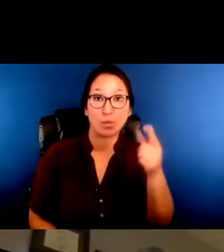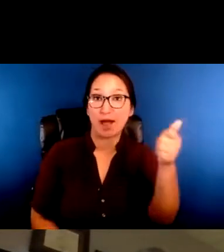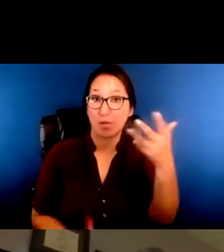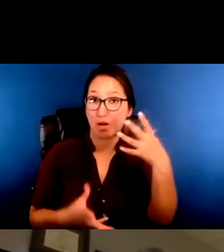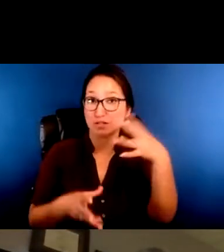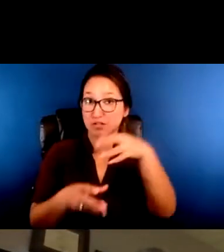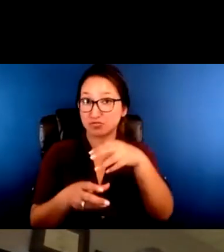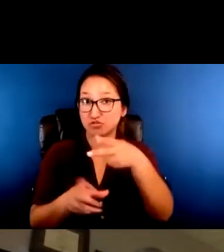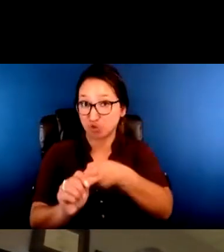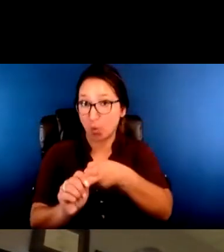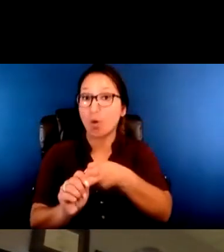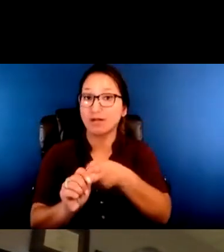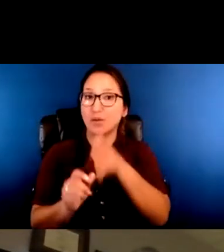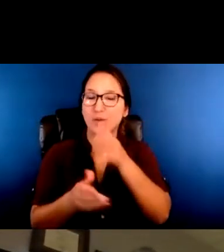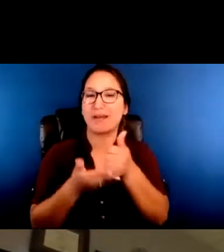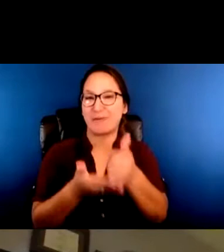for the community.